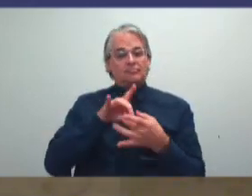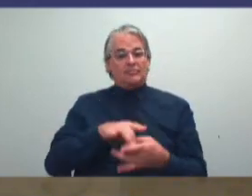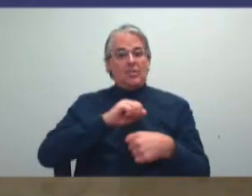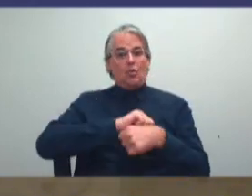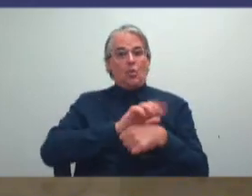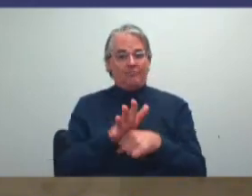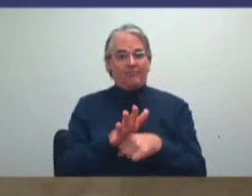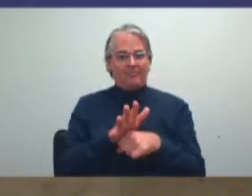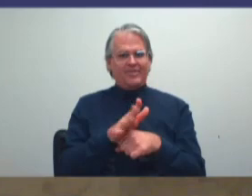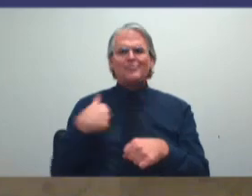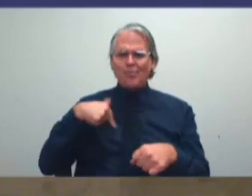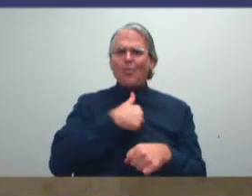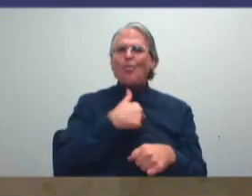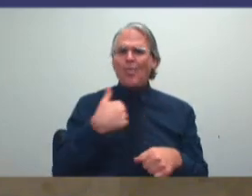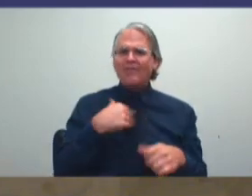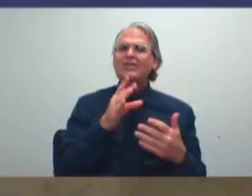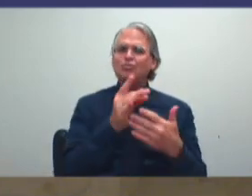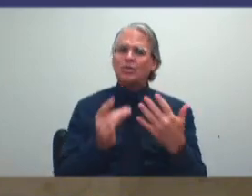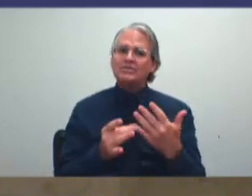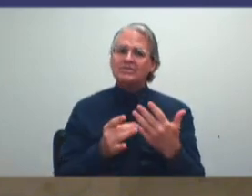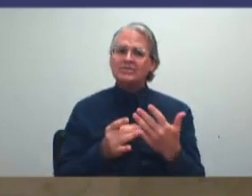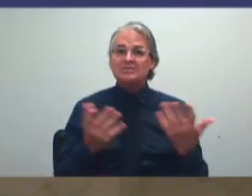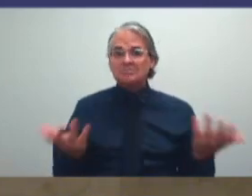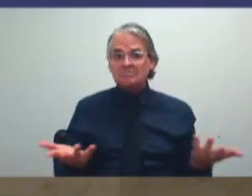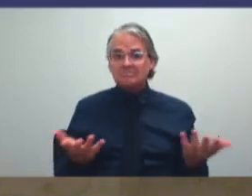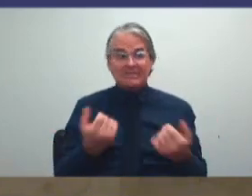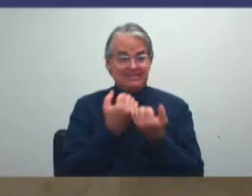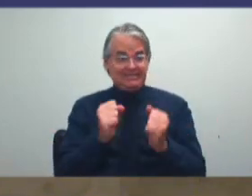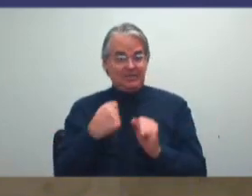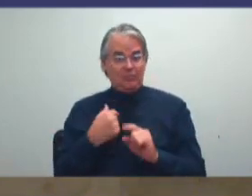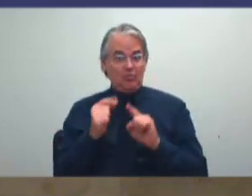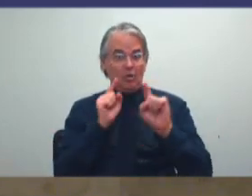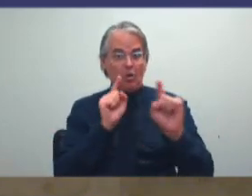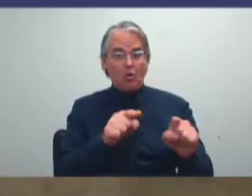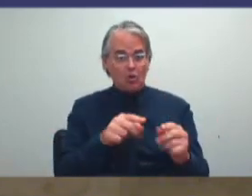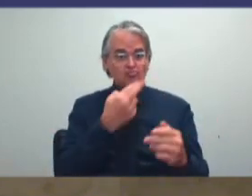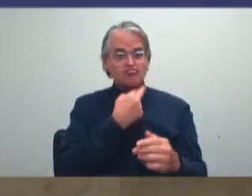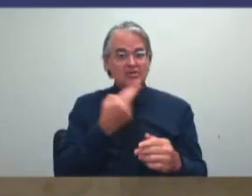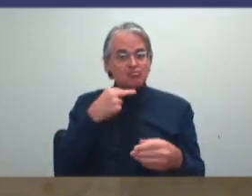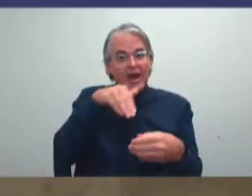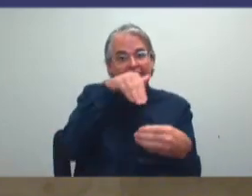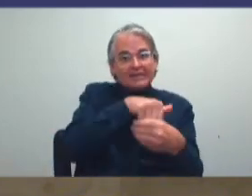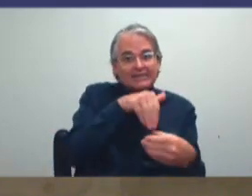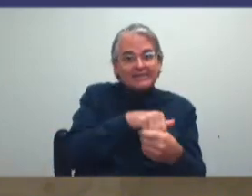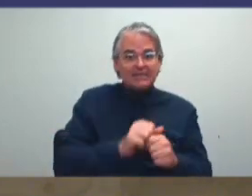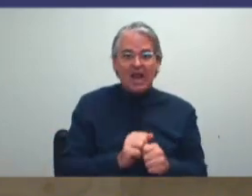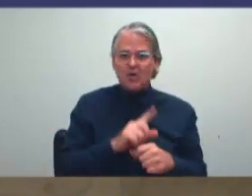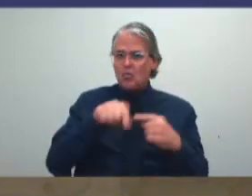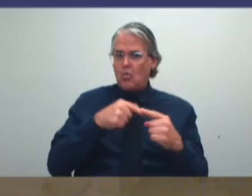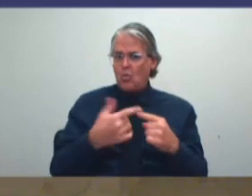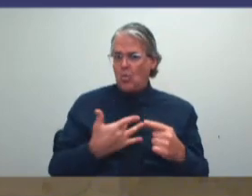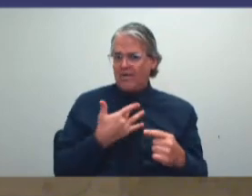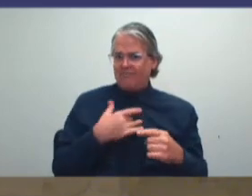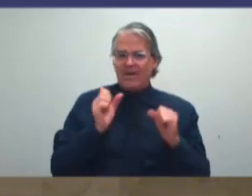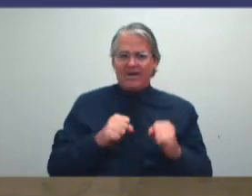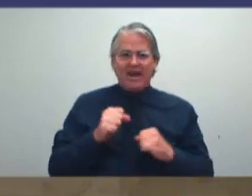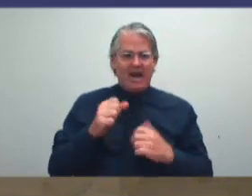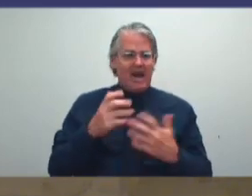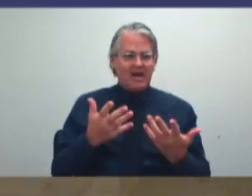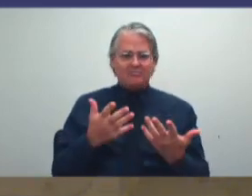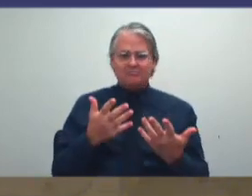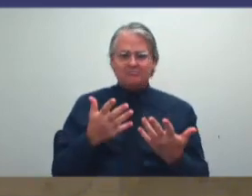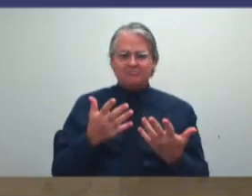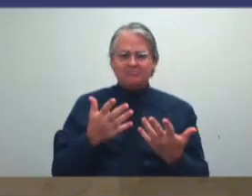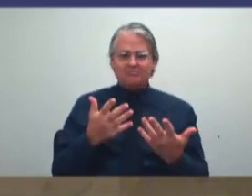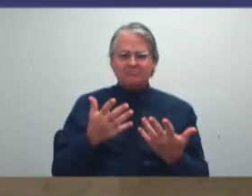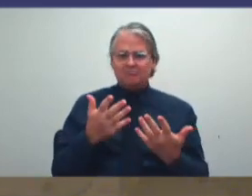an indoor restaurant? When can I feel comfortable gathering with indoor friends? Do I want to go to that backyard barbecue this